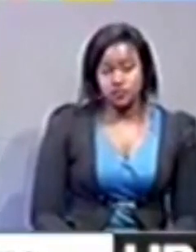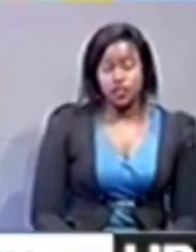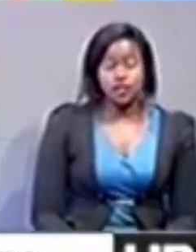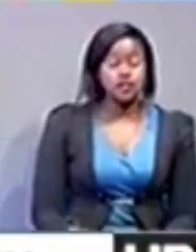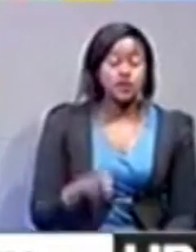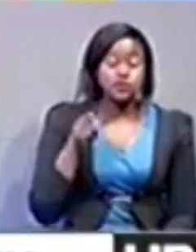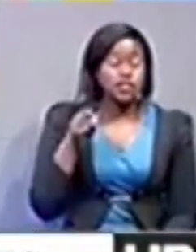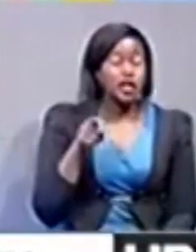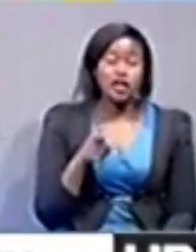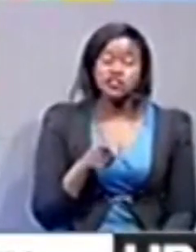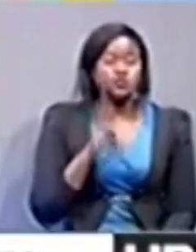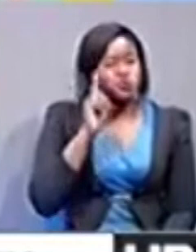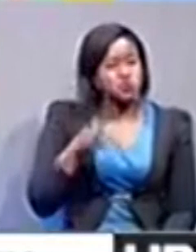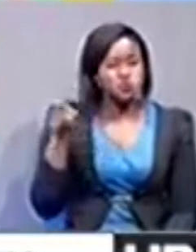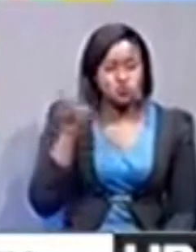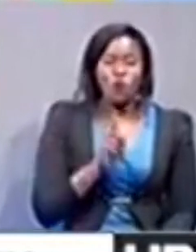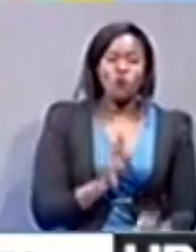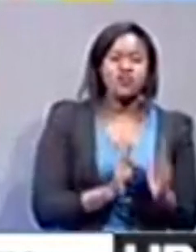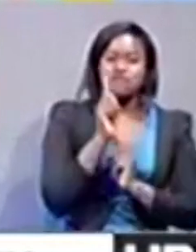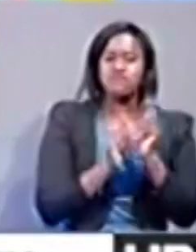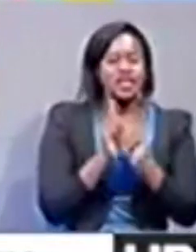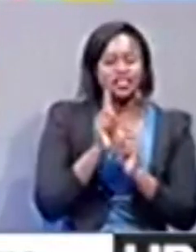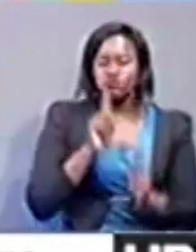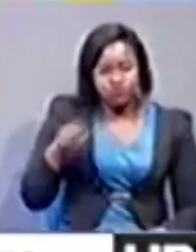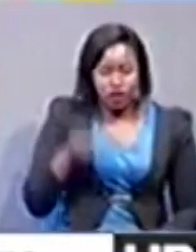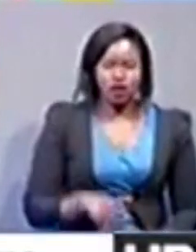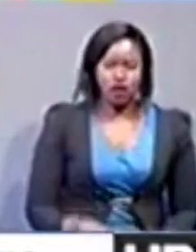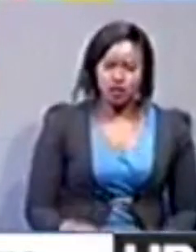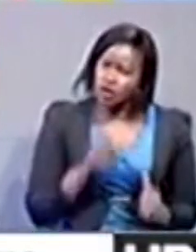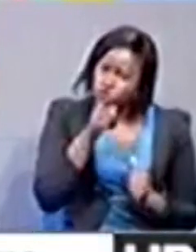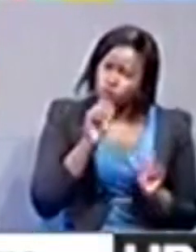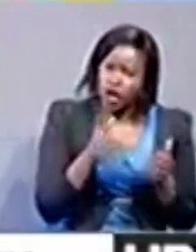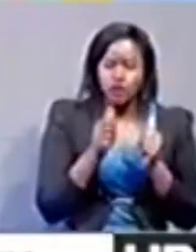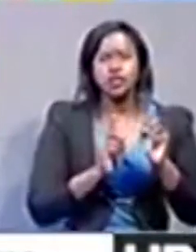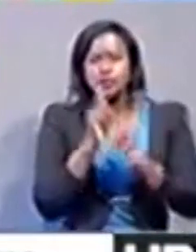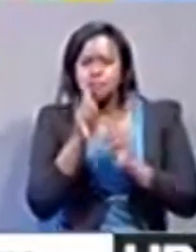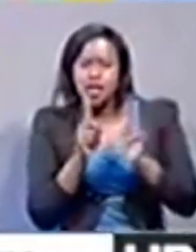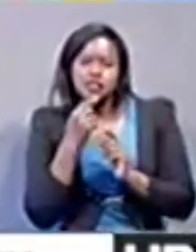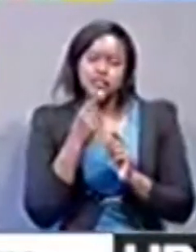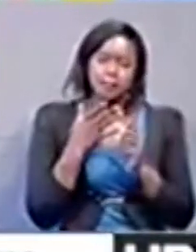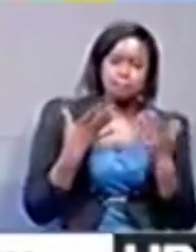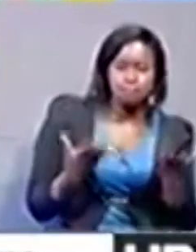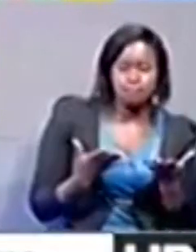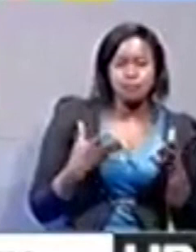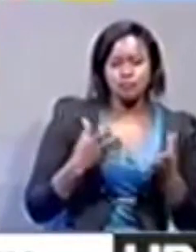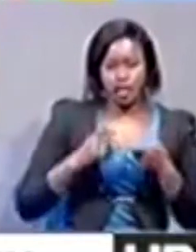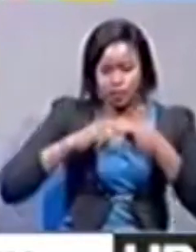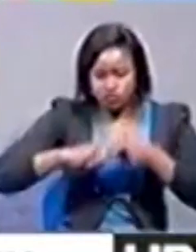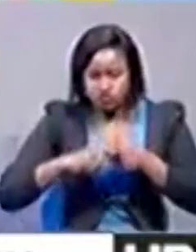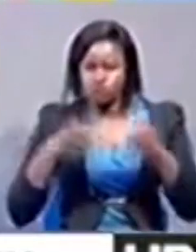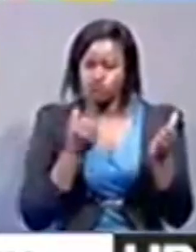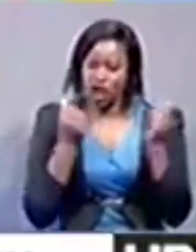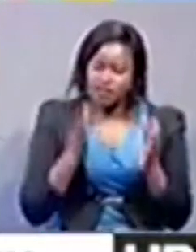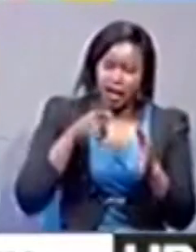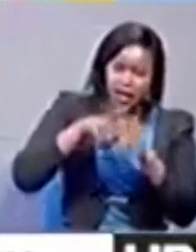a wrong debate. The debate should not be on whether the cargo drivers should enter